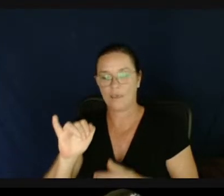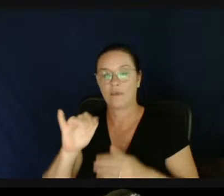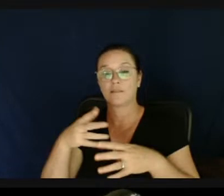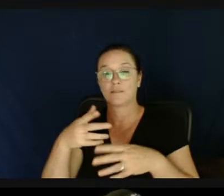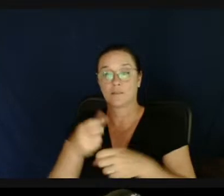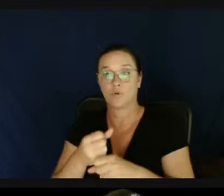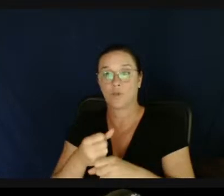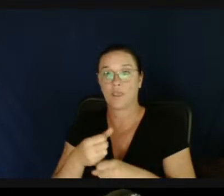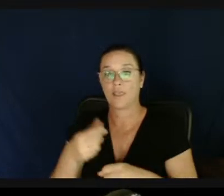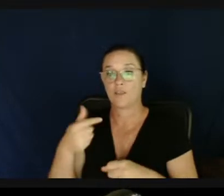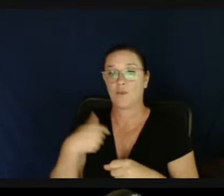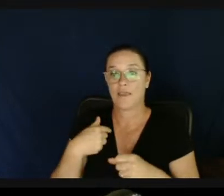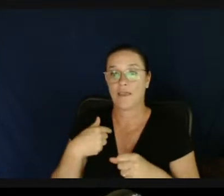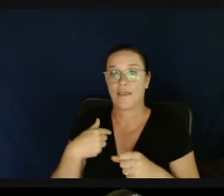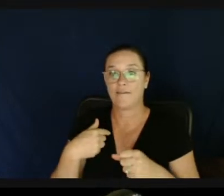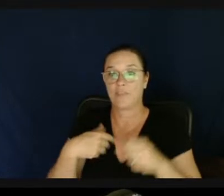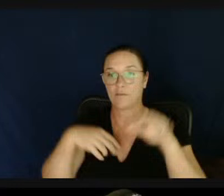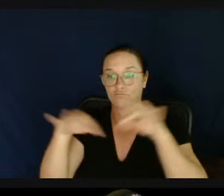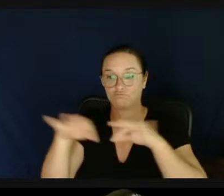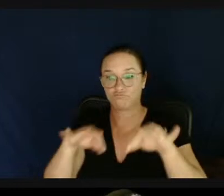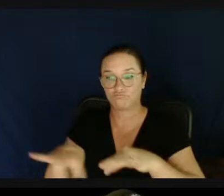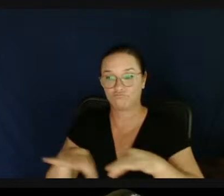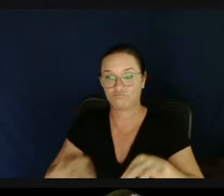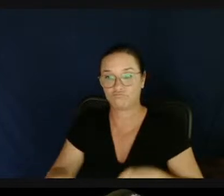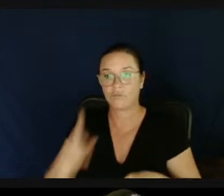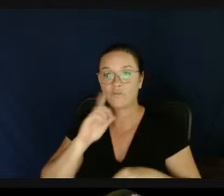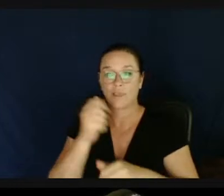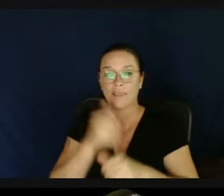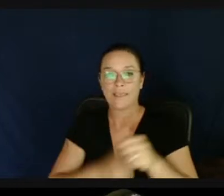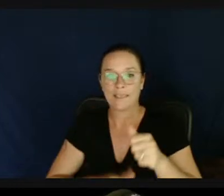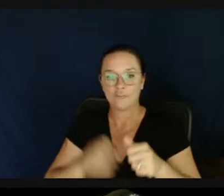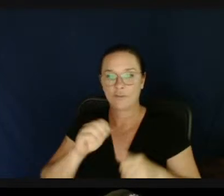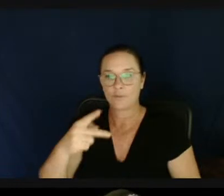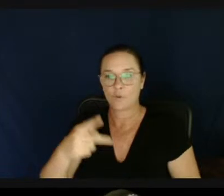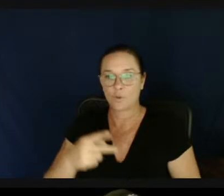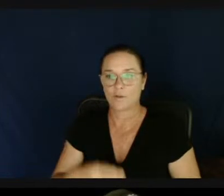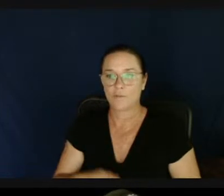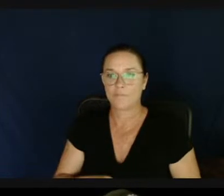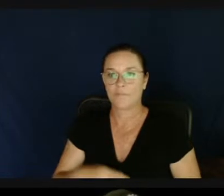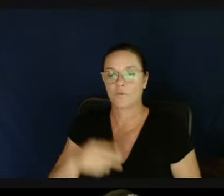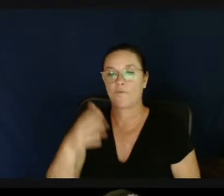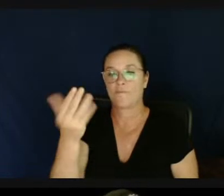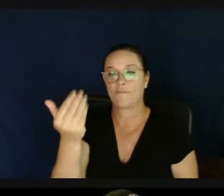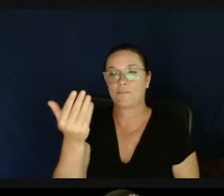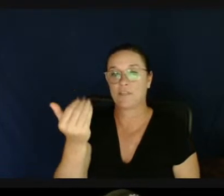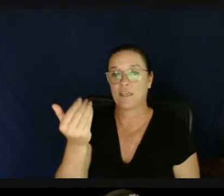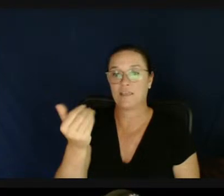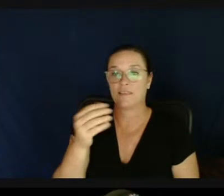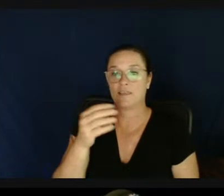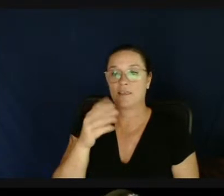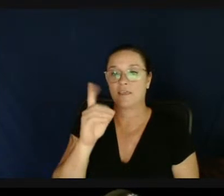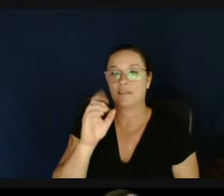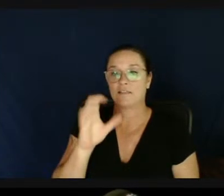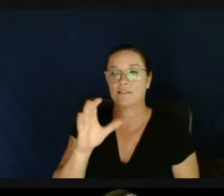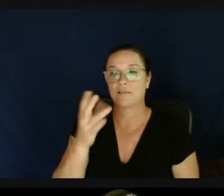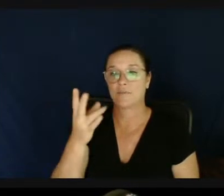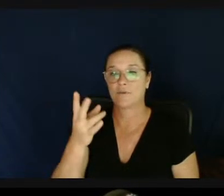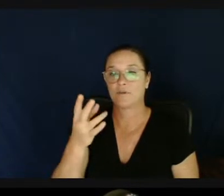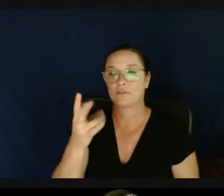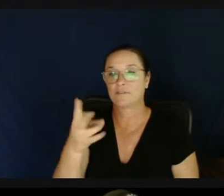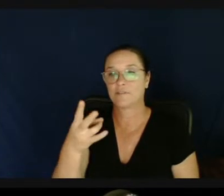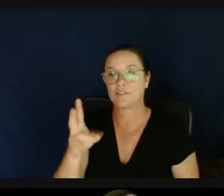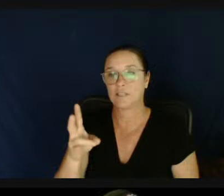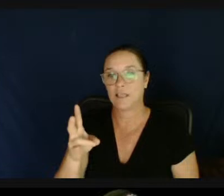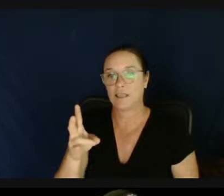actual text of each of these episodes. So 15th phase, December 17th, 1959.